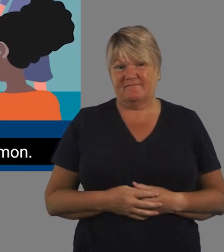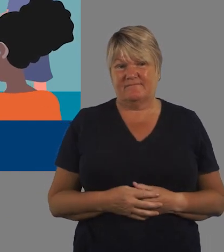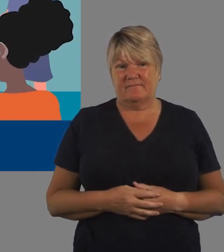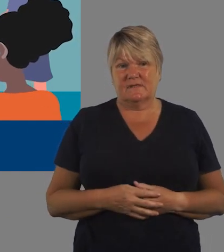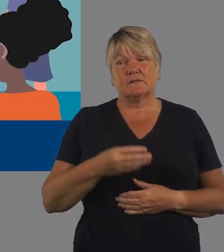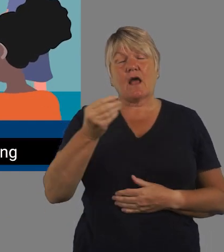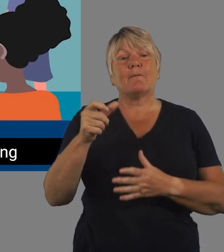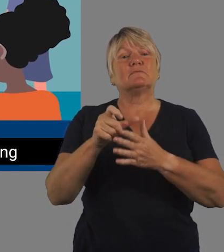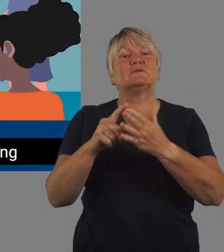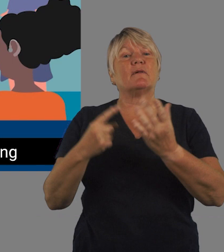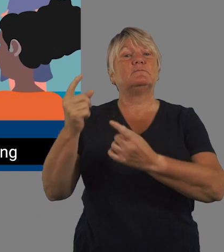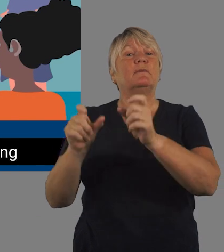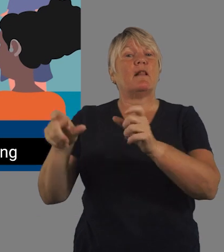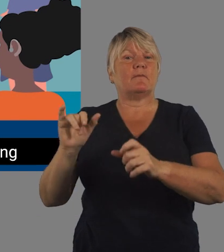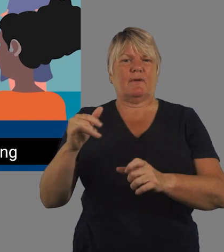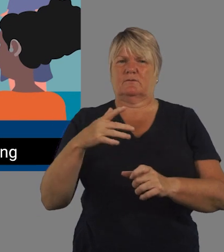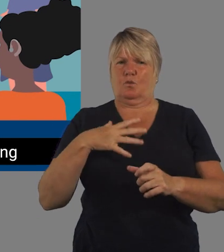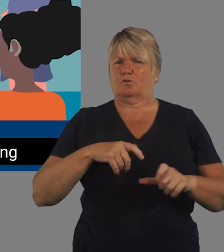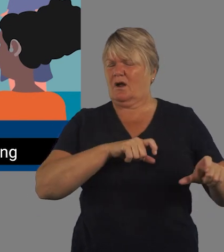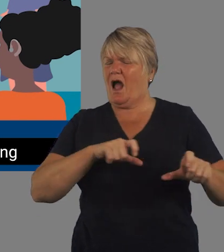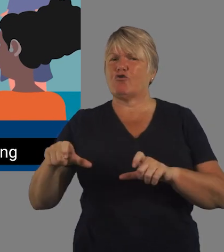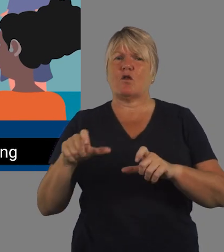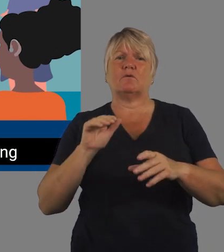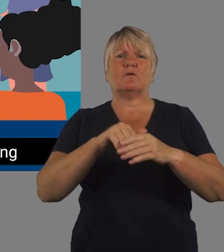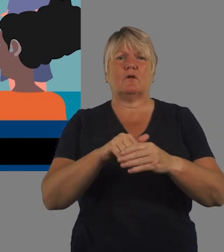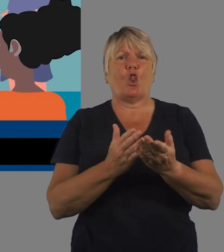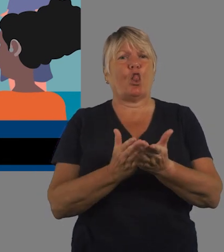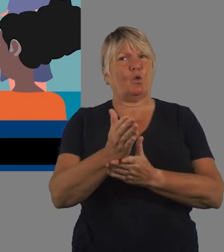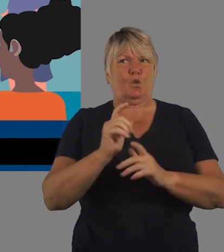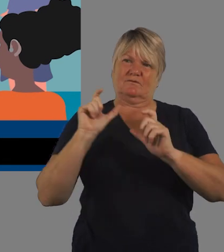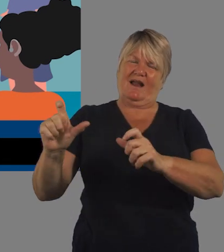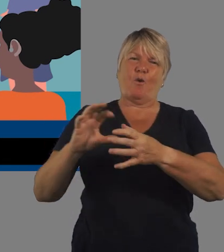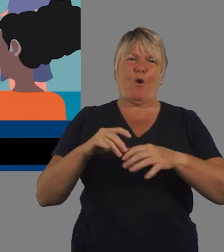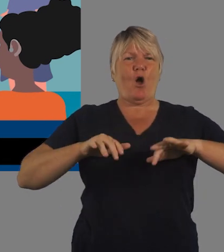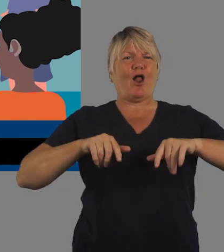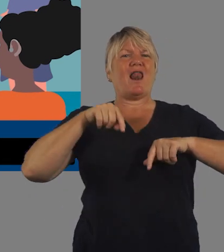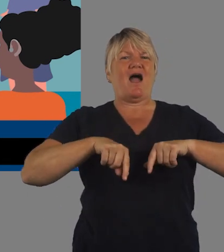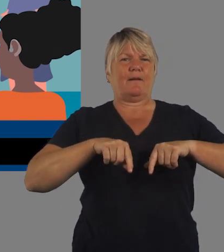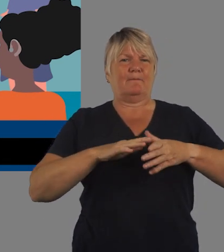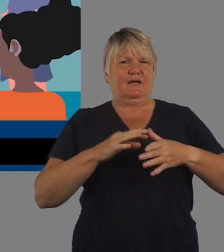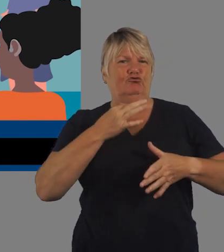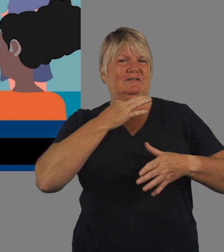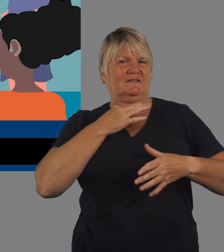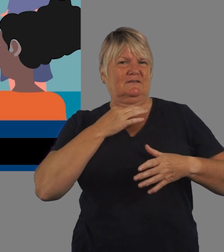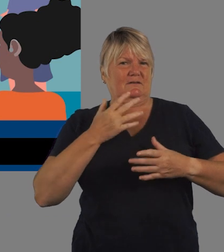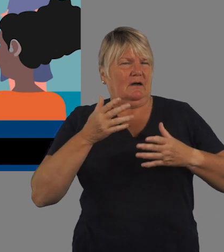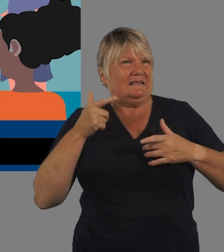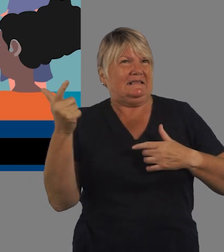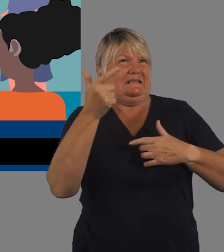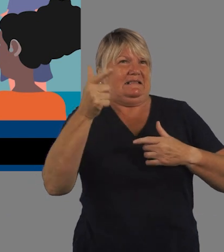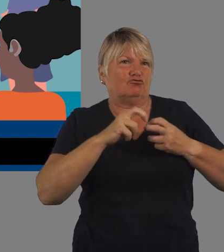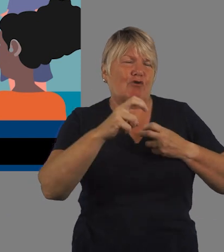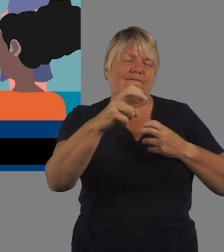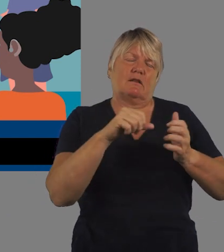common. Some disabled people may want to continue participating in meetings remotely to reduce risk or to